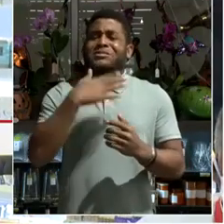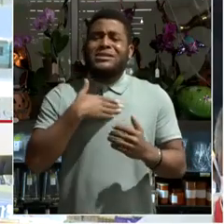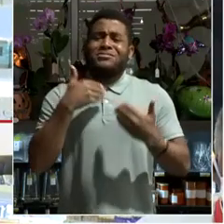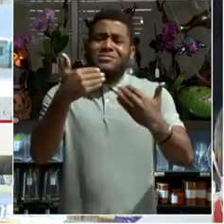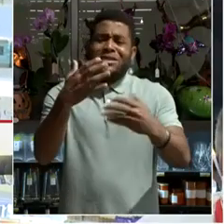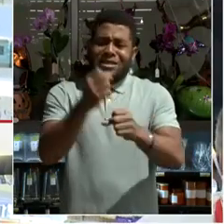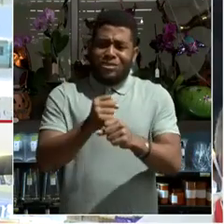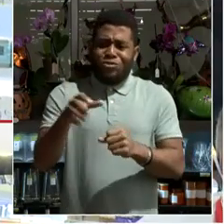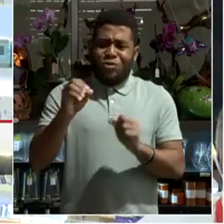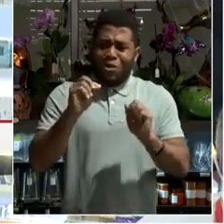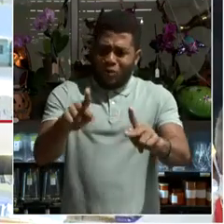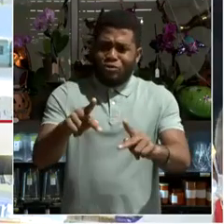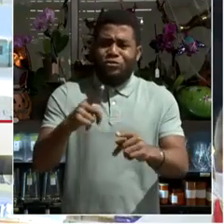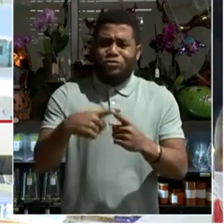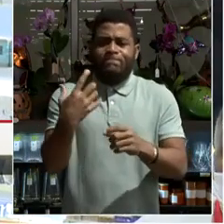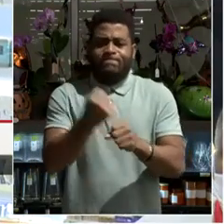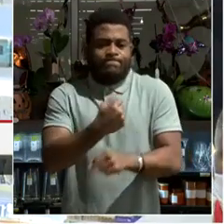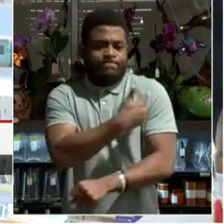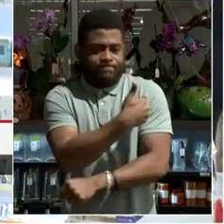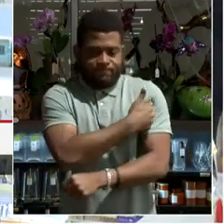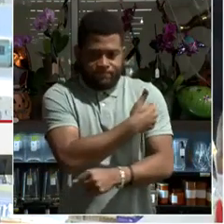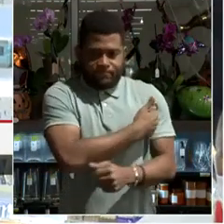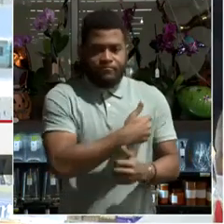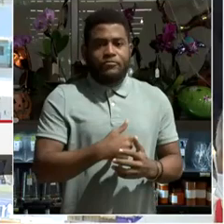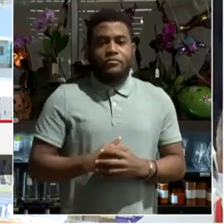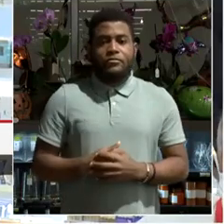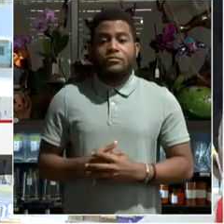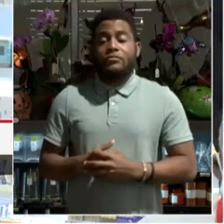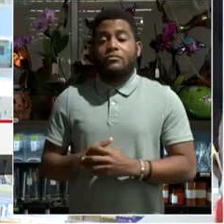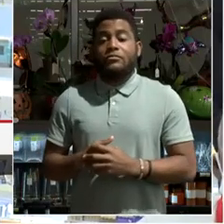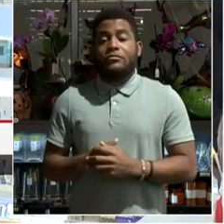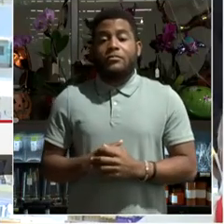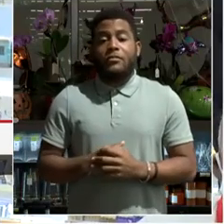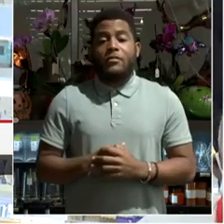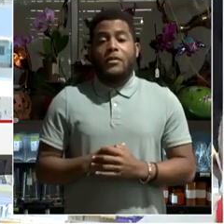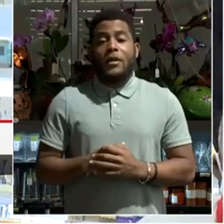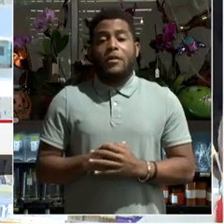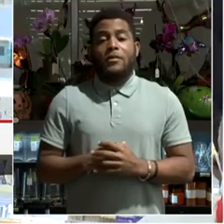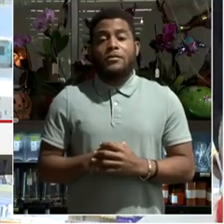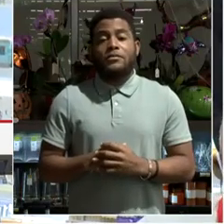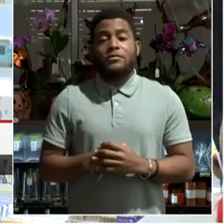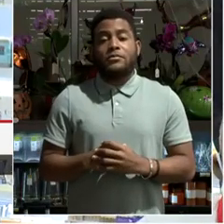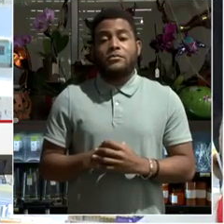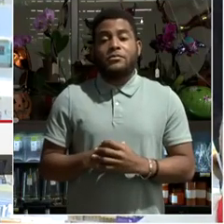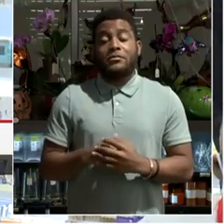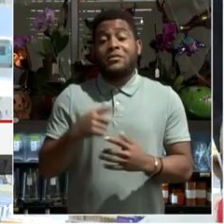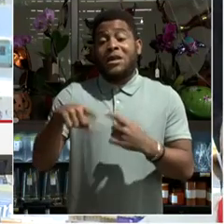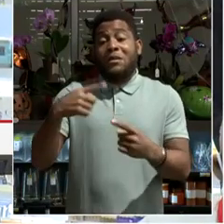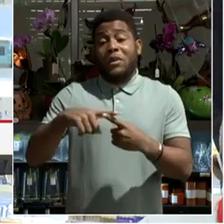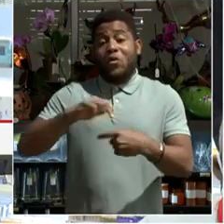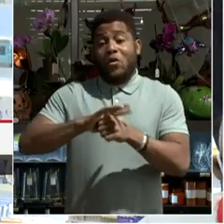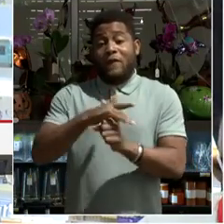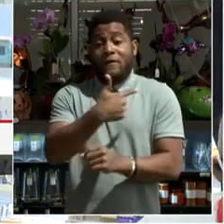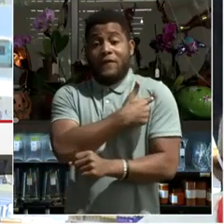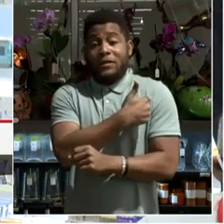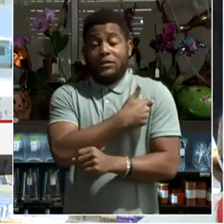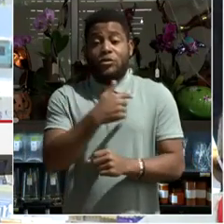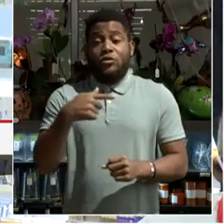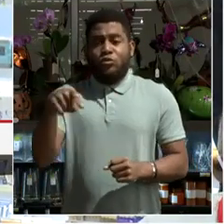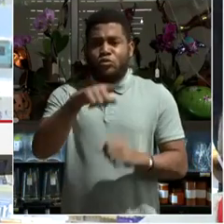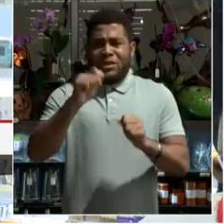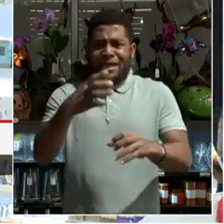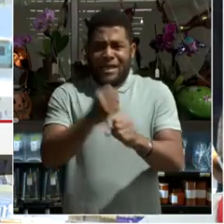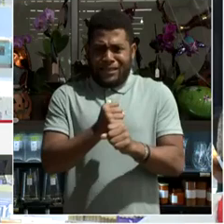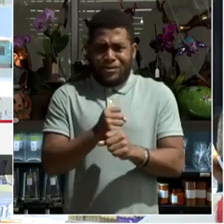we continue to learn so much more about our COVID-19 vaccines, you can get those vaccines with other important vaccines,